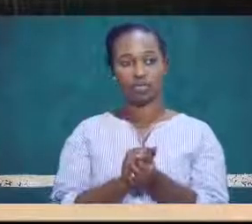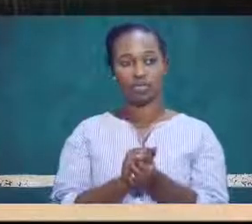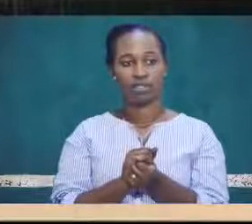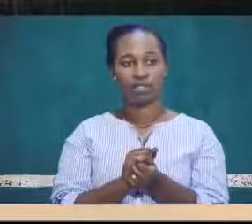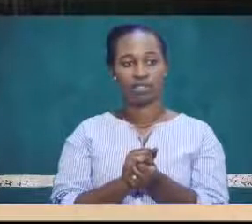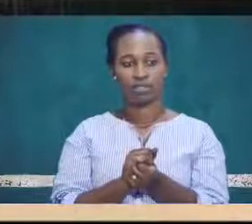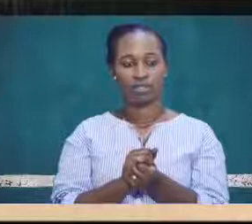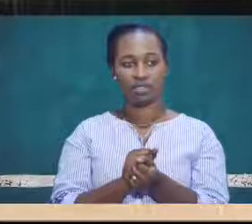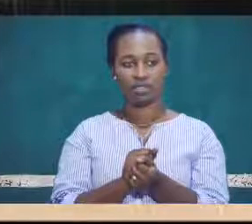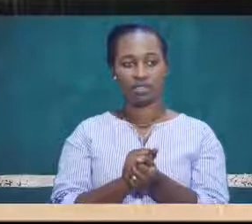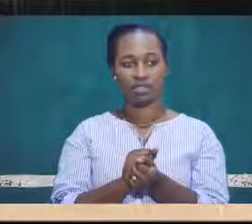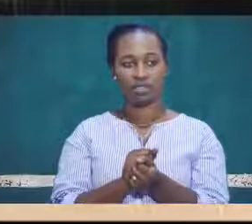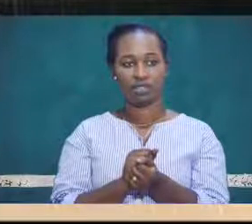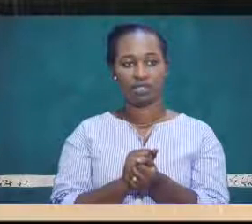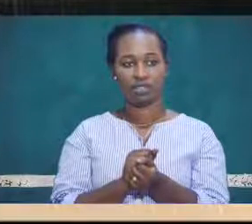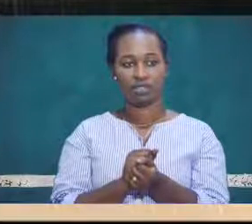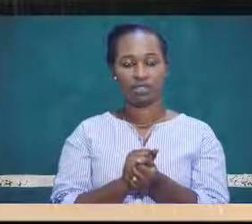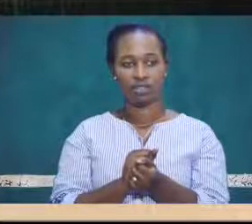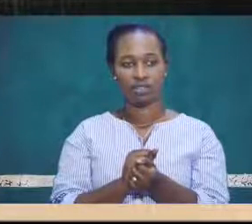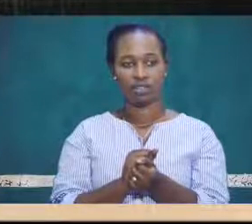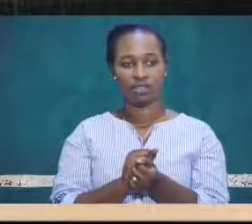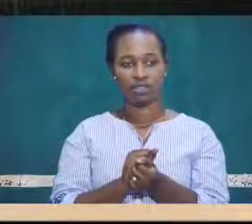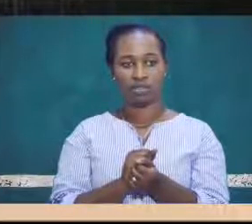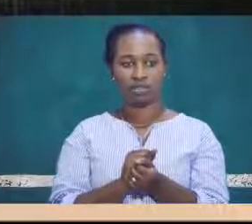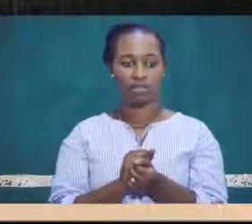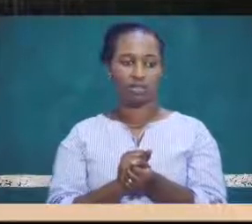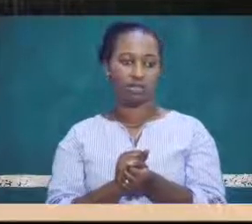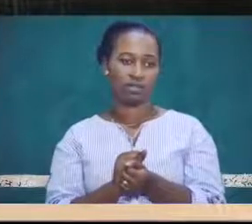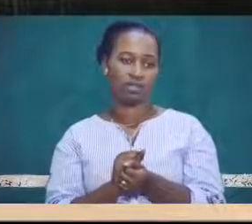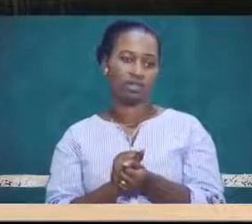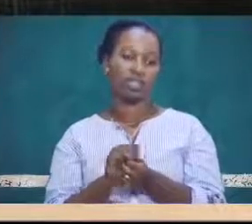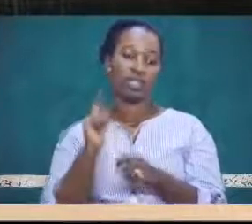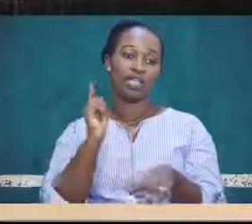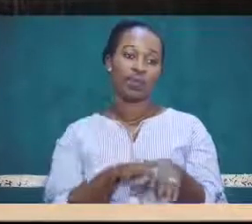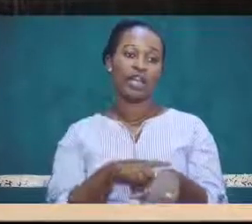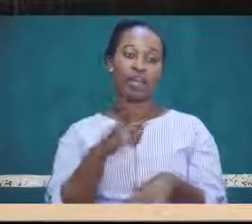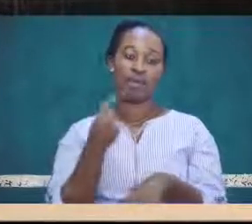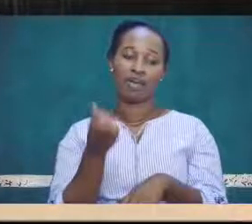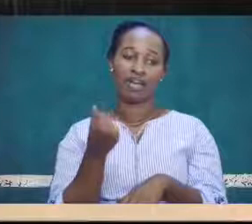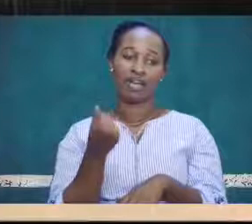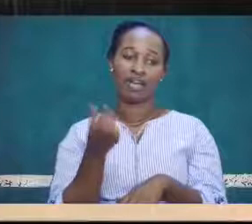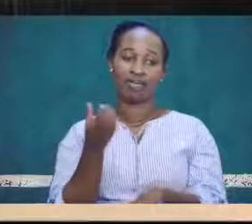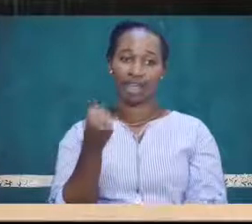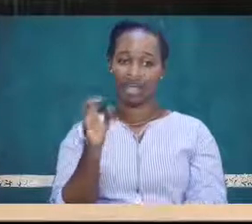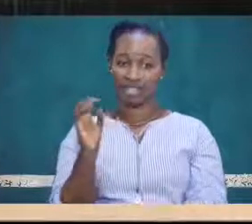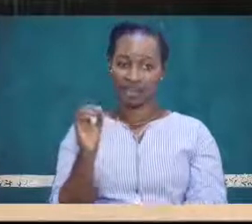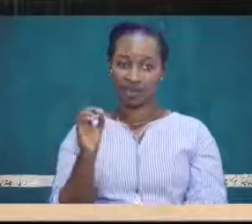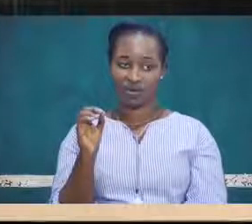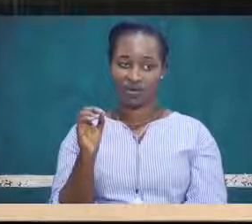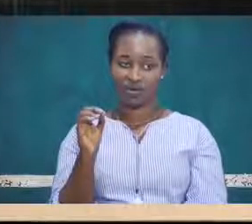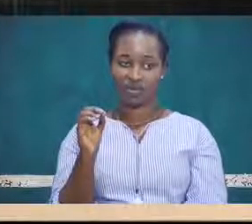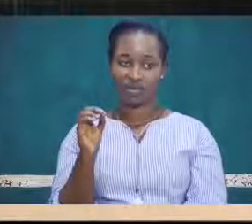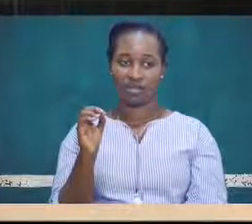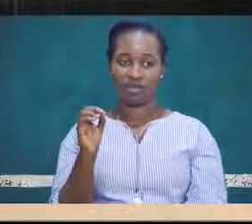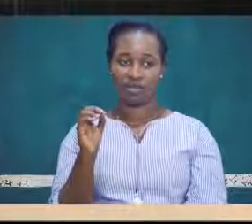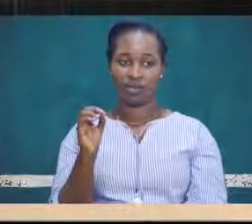we are trying to sketch our demand curve. Then when price was 500, quantity